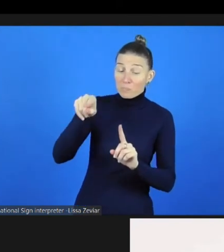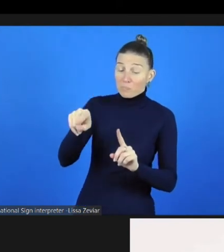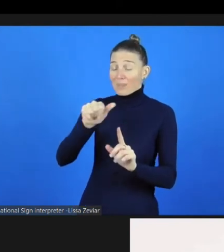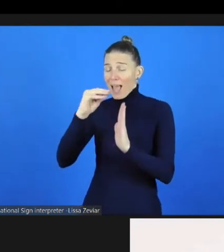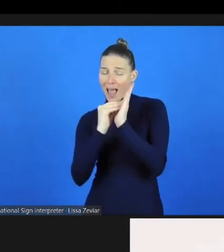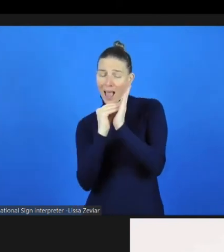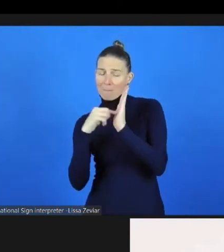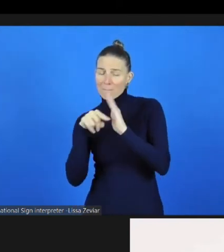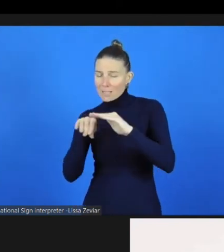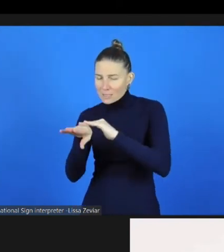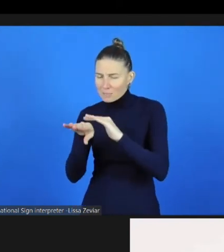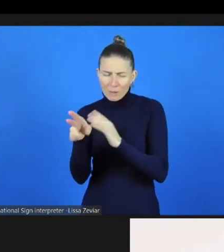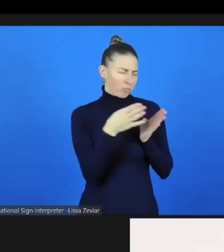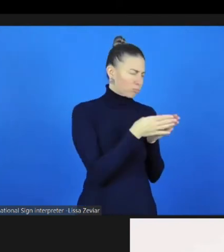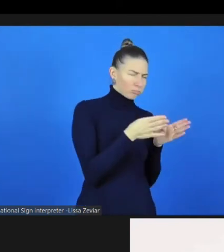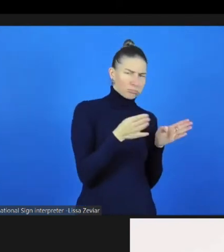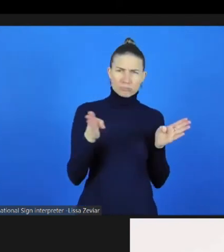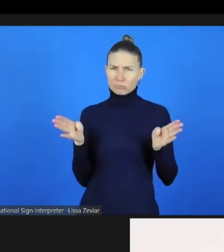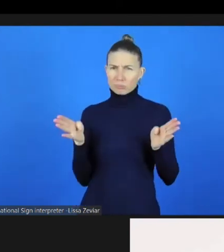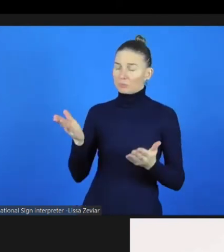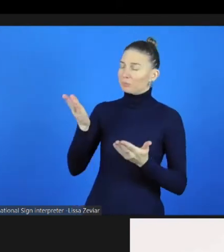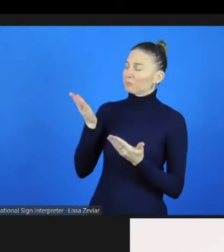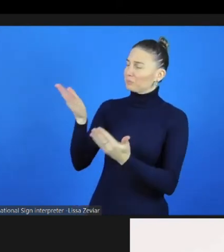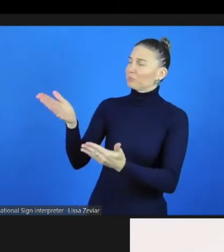Steve. Steve, you have 10 minutes.